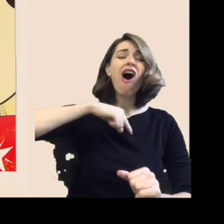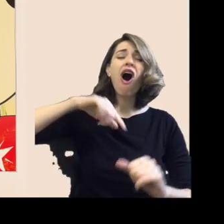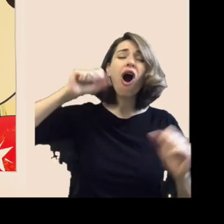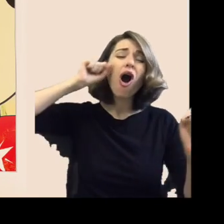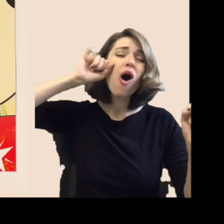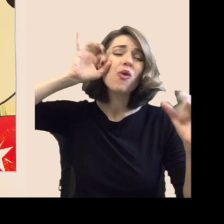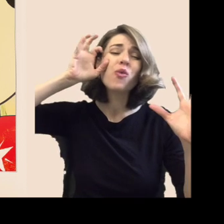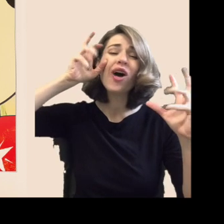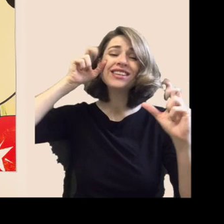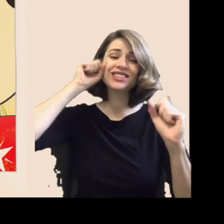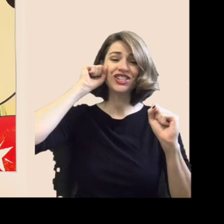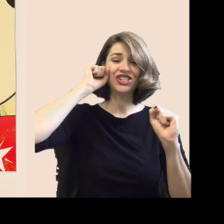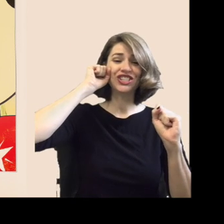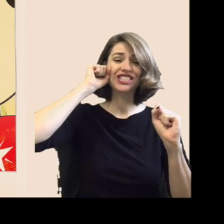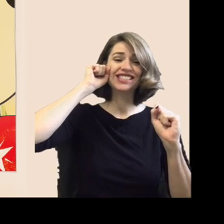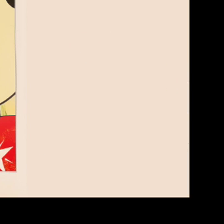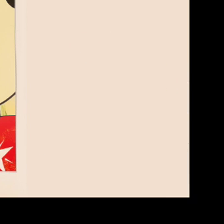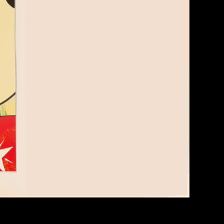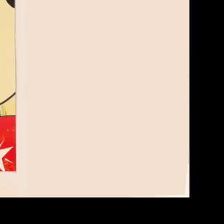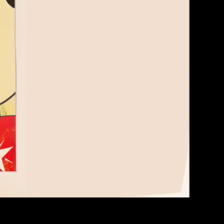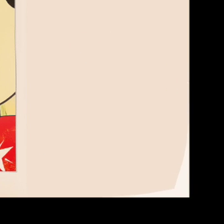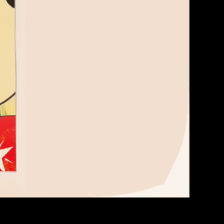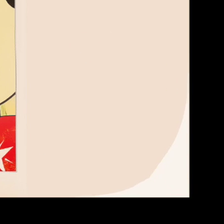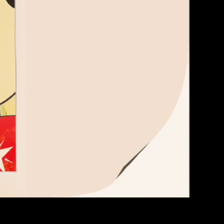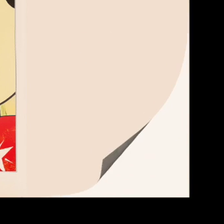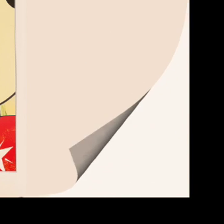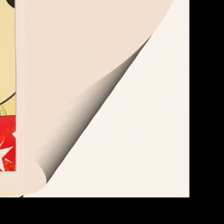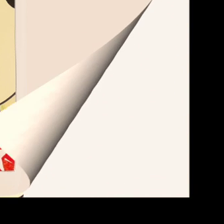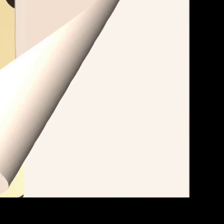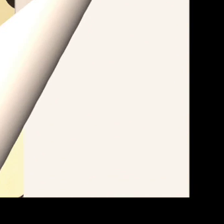We're all wonders.